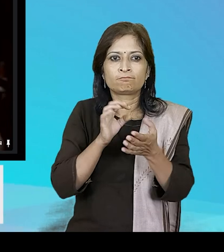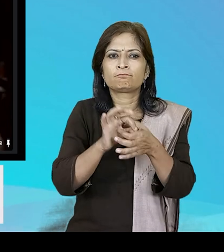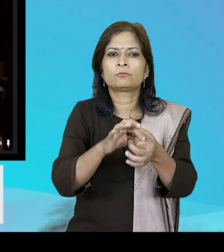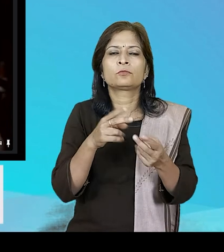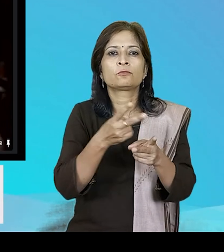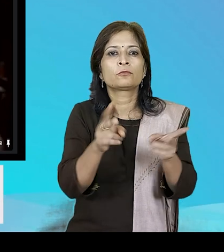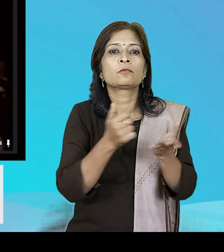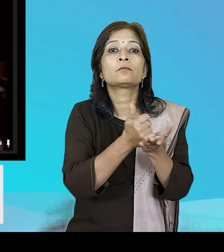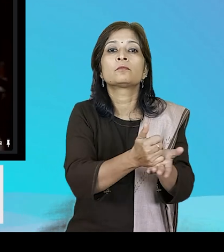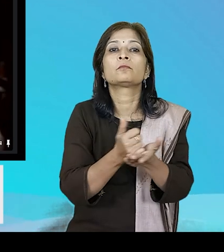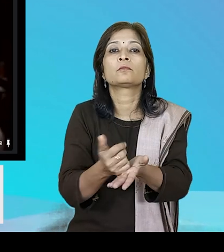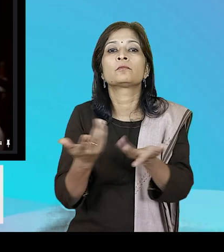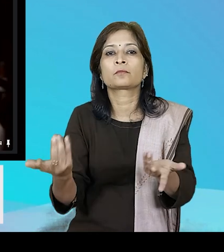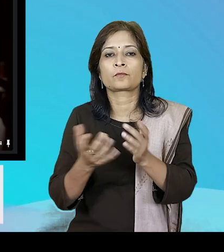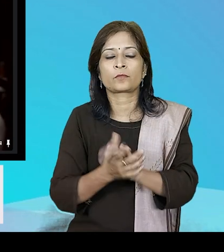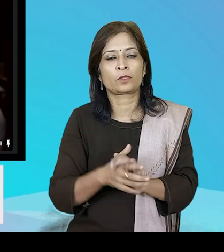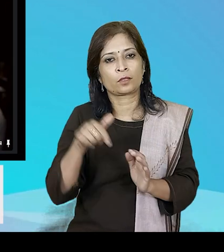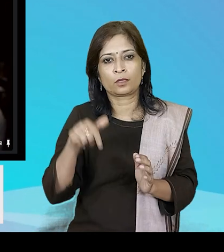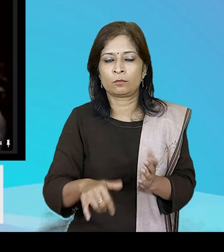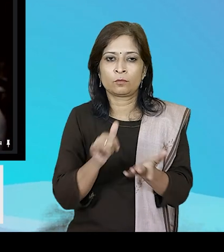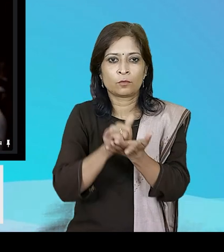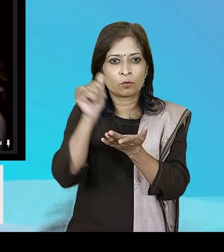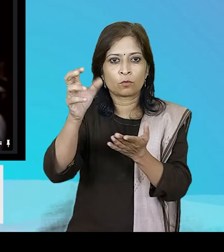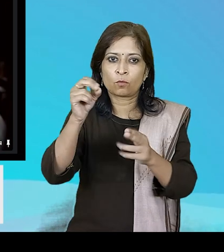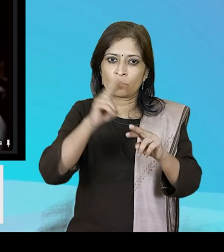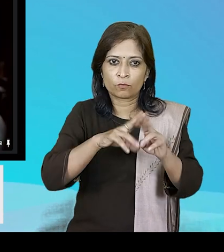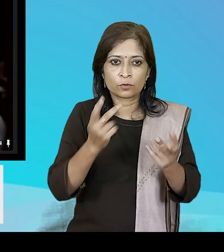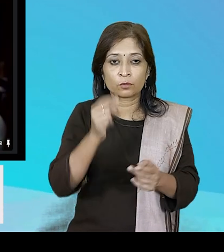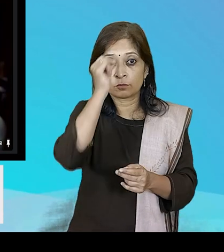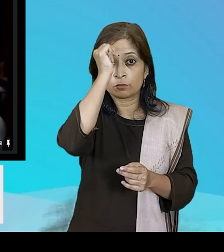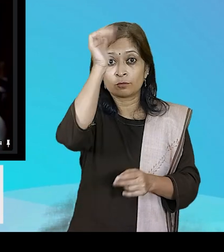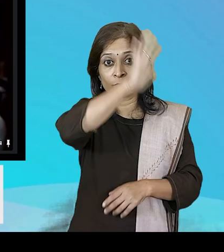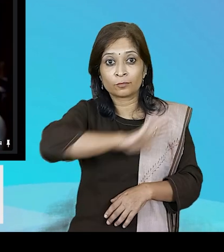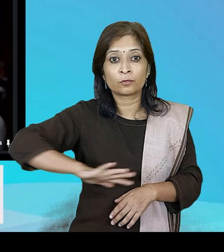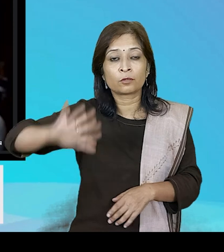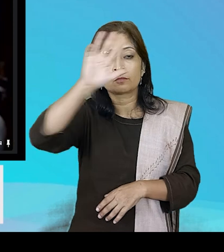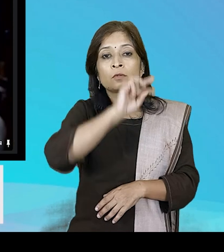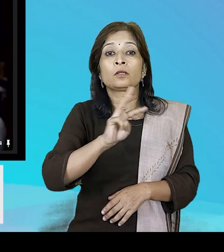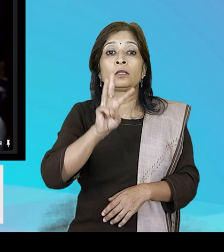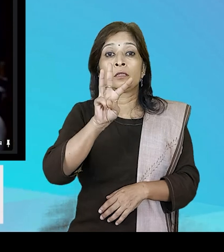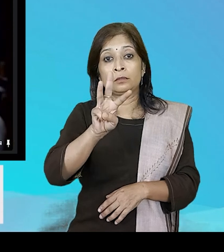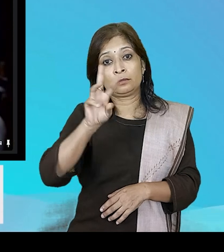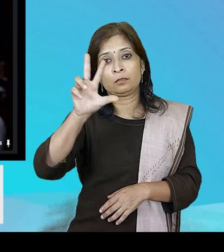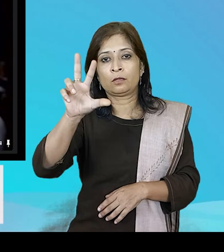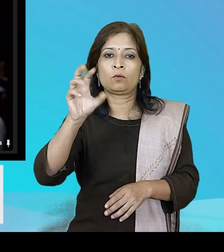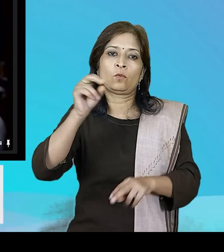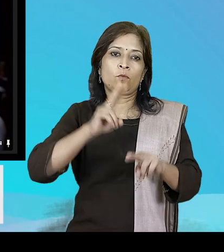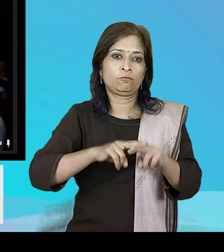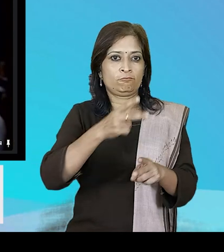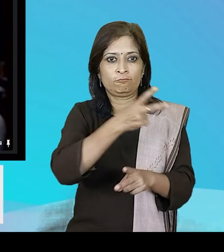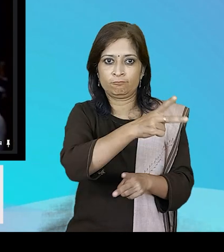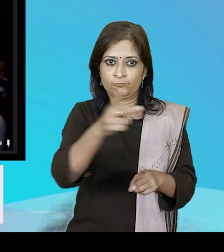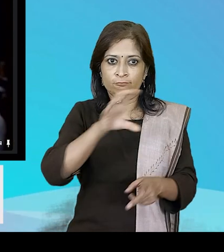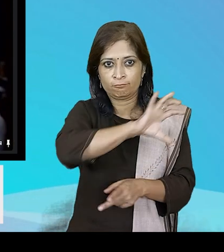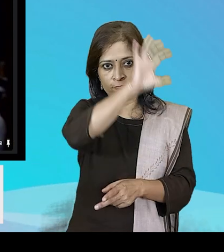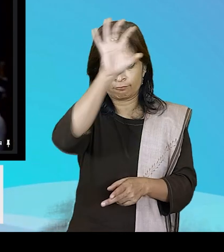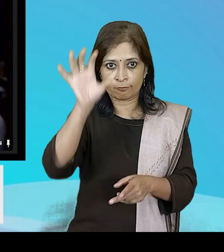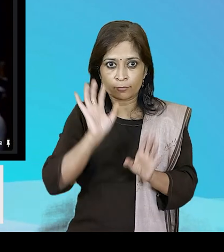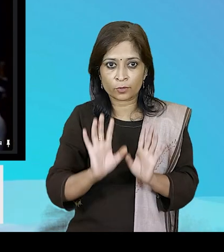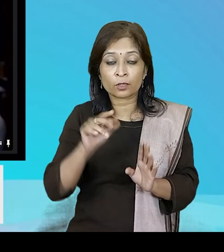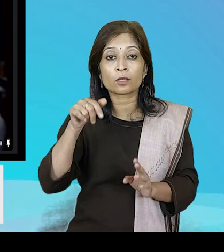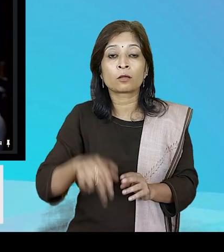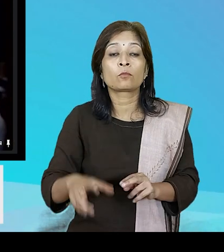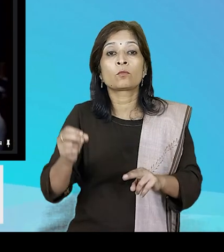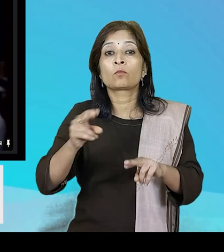passport? So our passport offices, we have 38 passport offices across India. India. Uh, Okay.